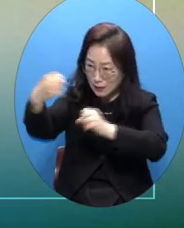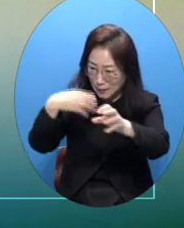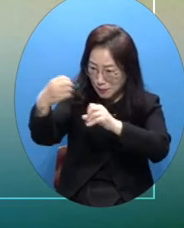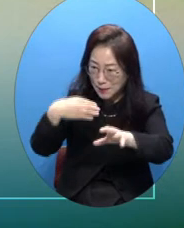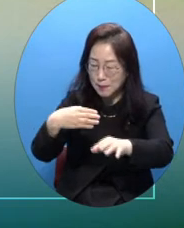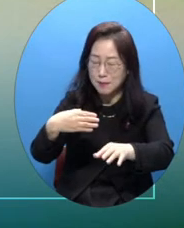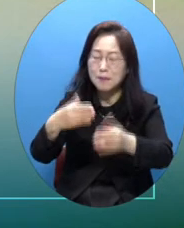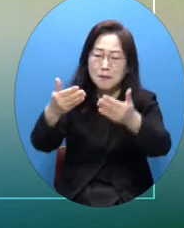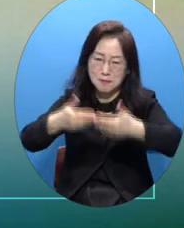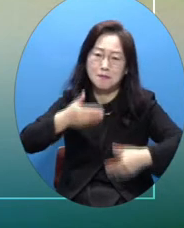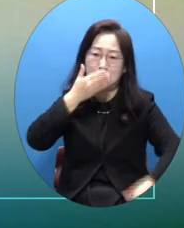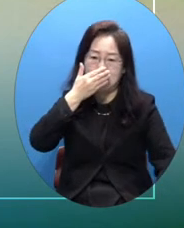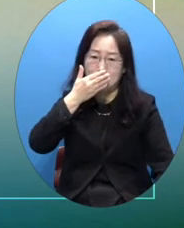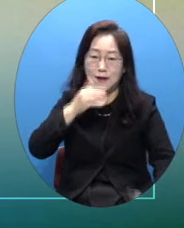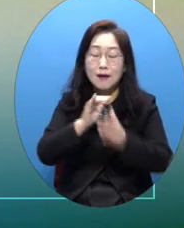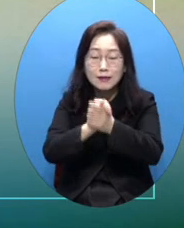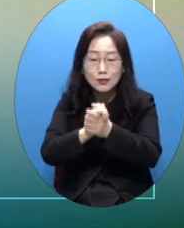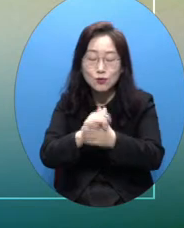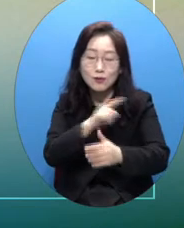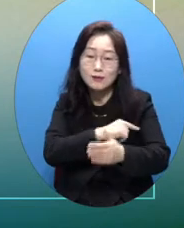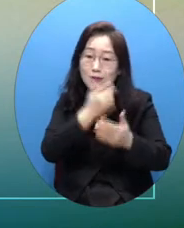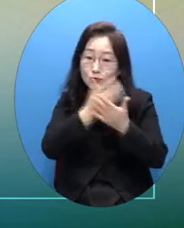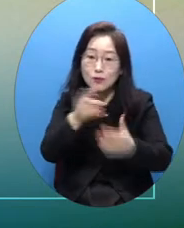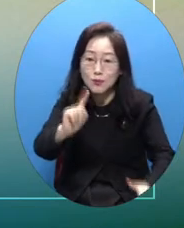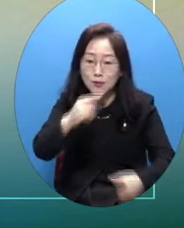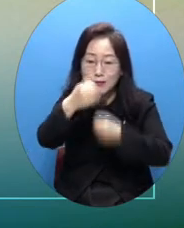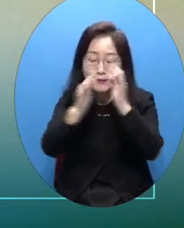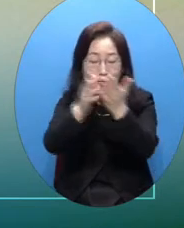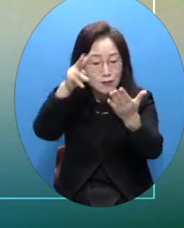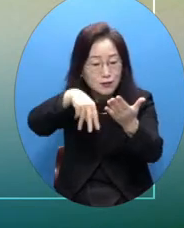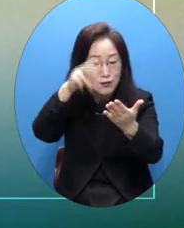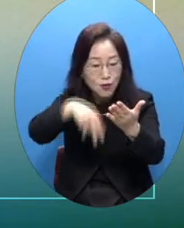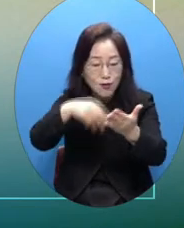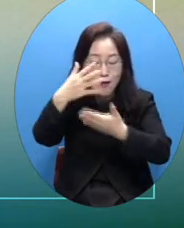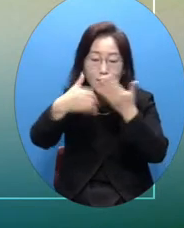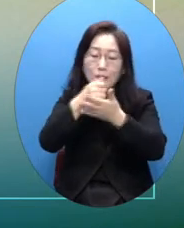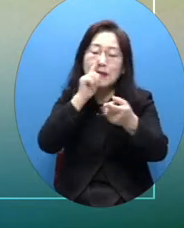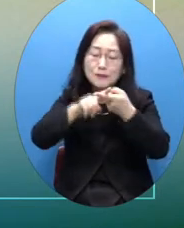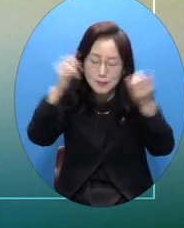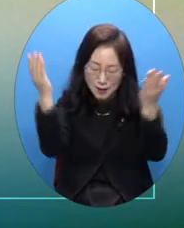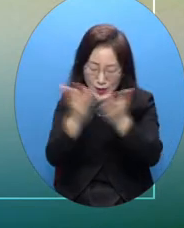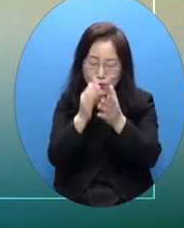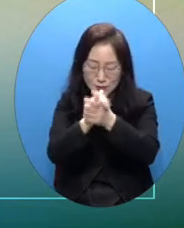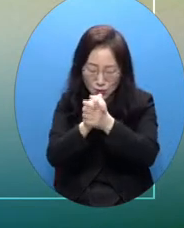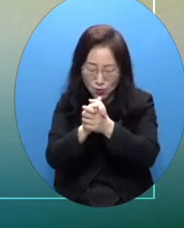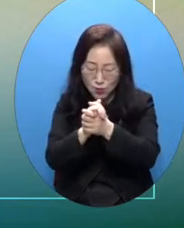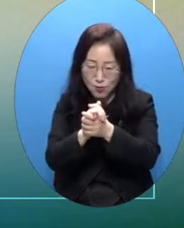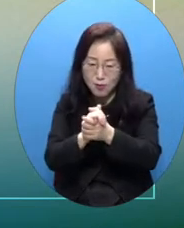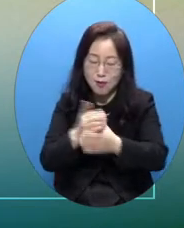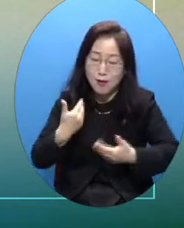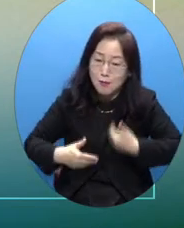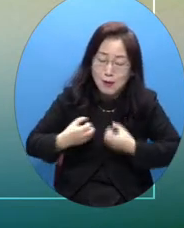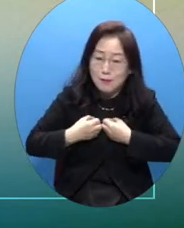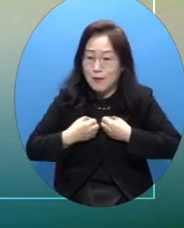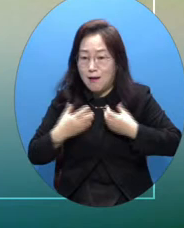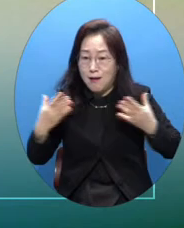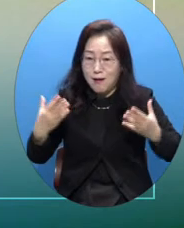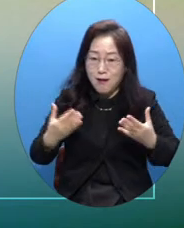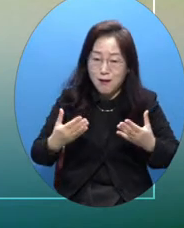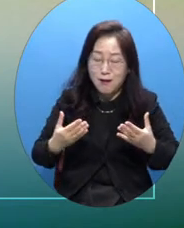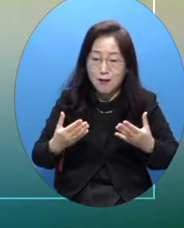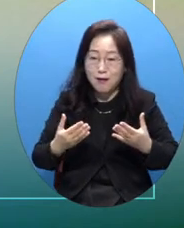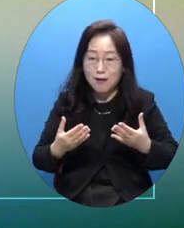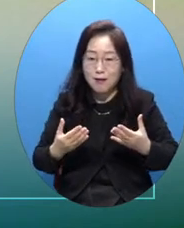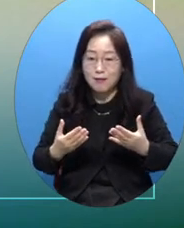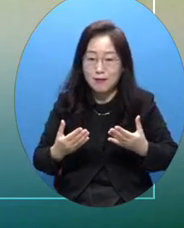praying it is because you can't get the answer by asking God in everything the most important thing in prayer is